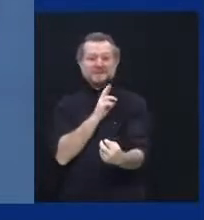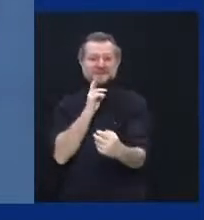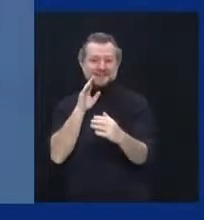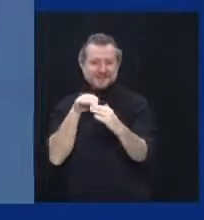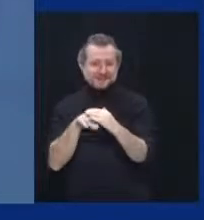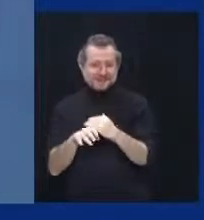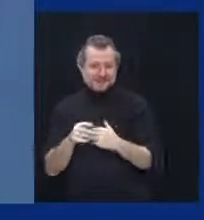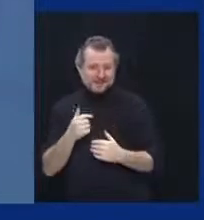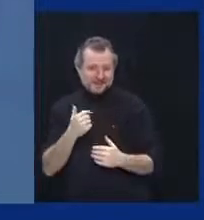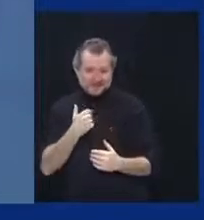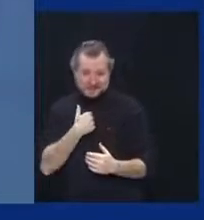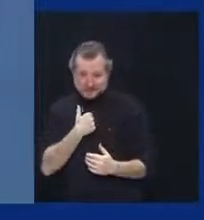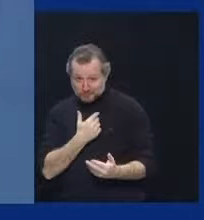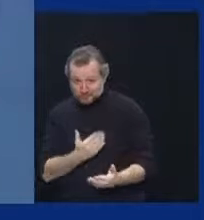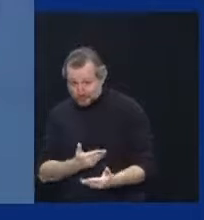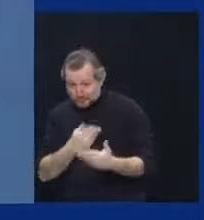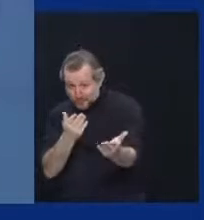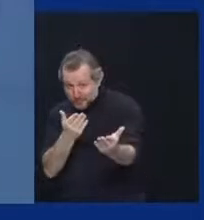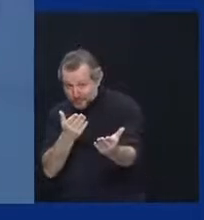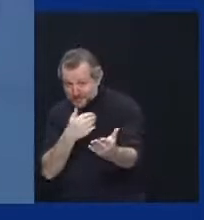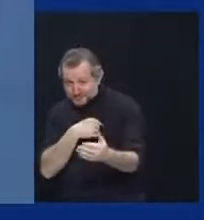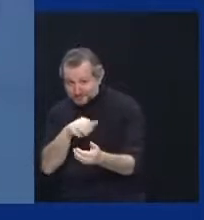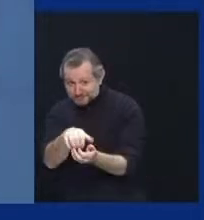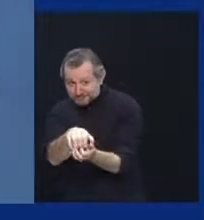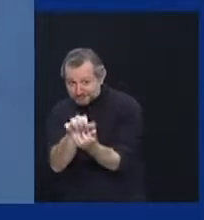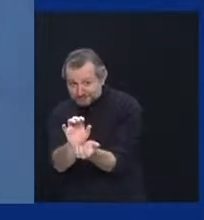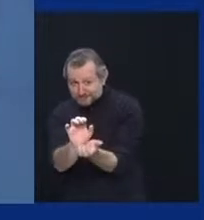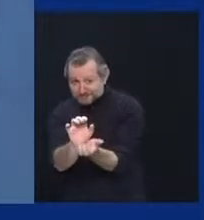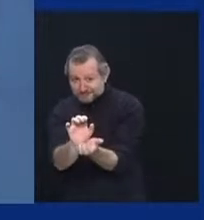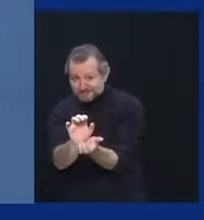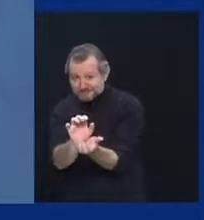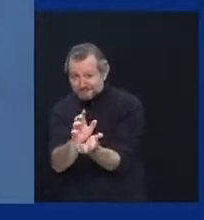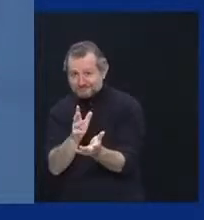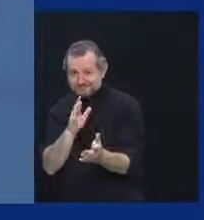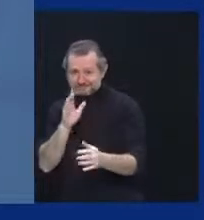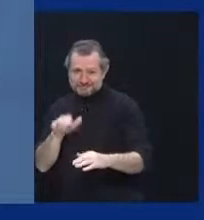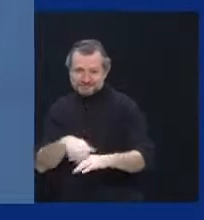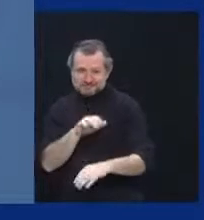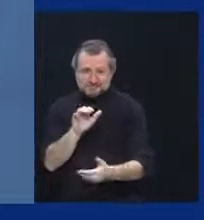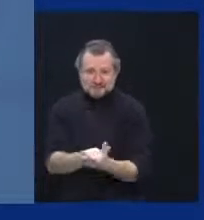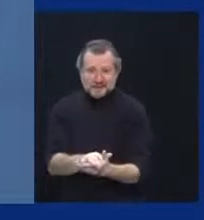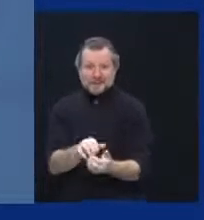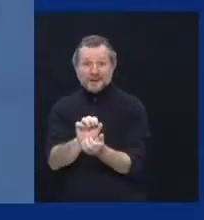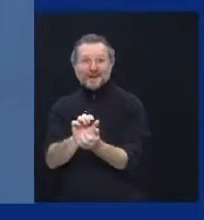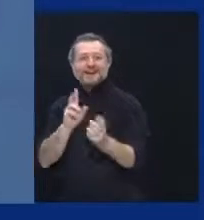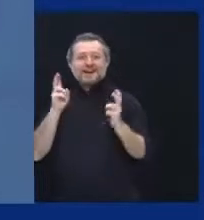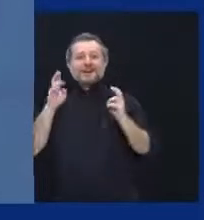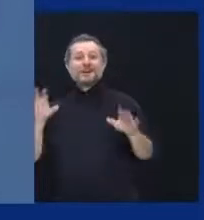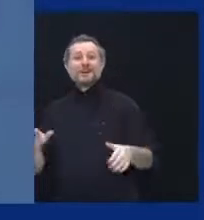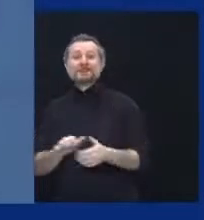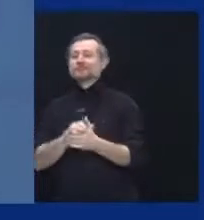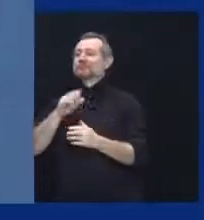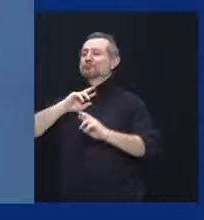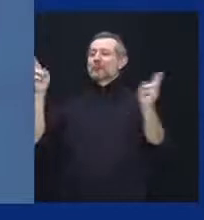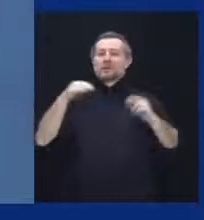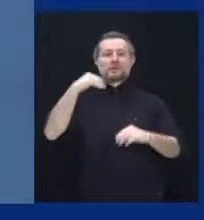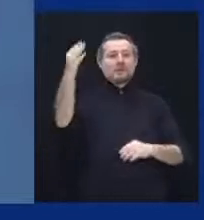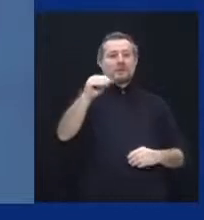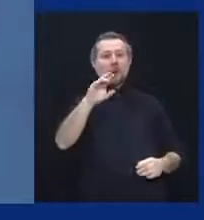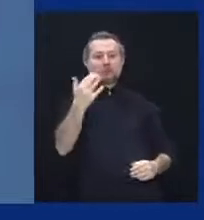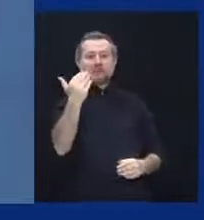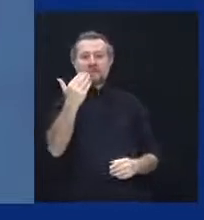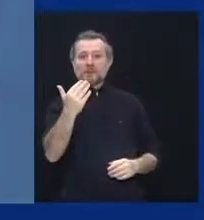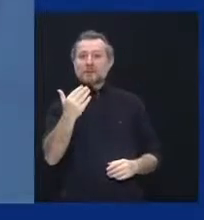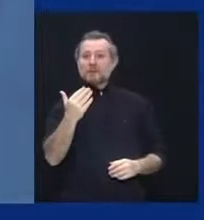Day, and then you can have the wedding ceremony March 15th, up to